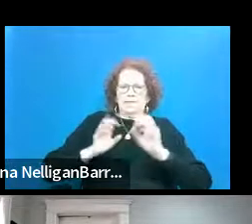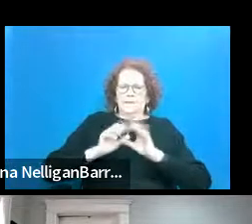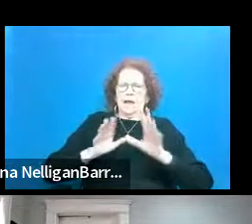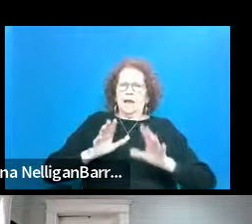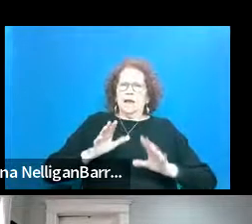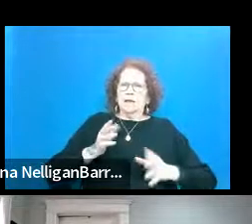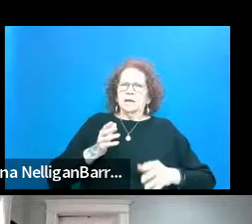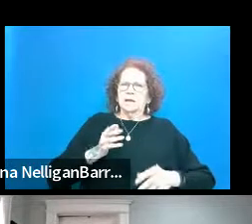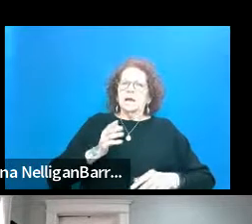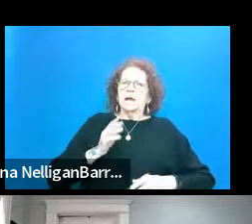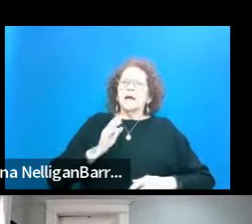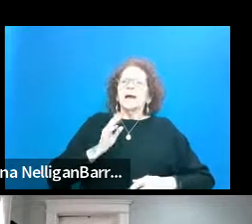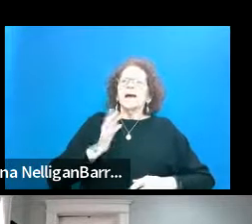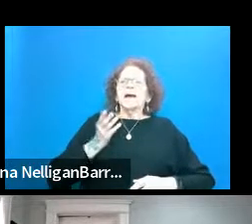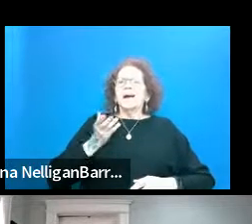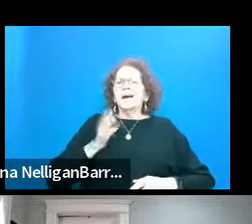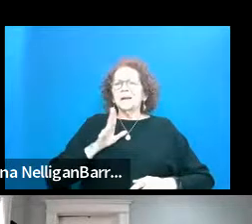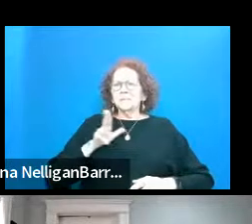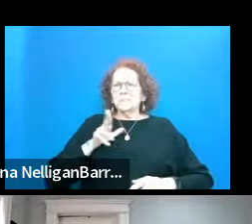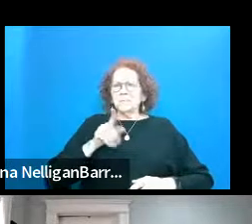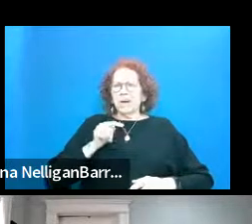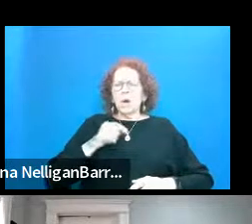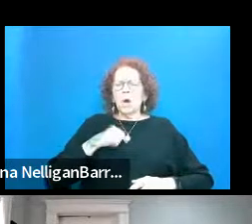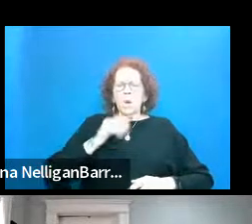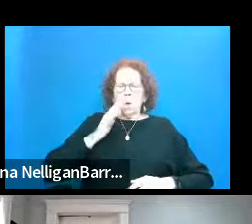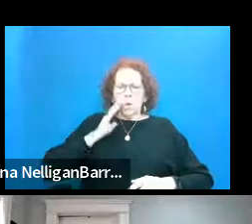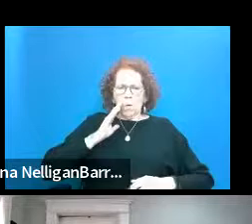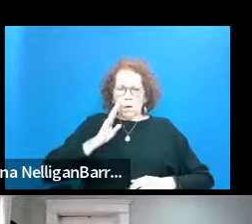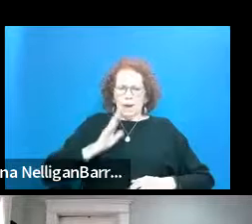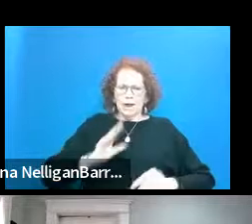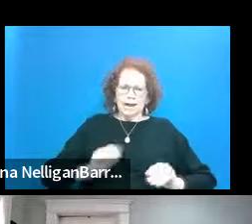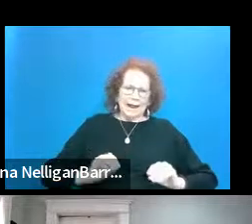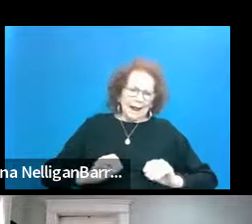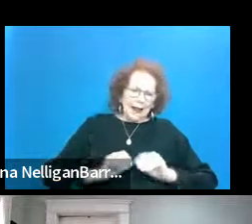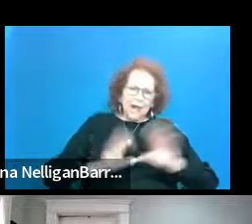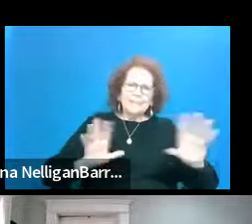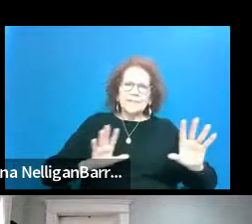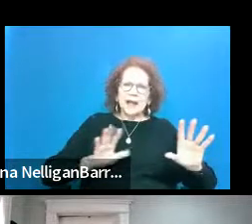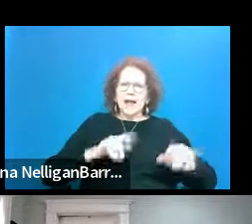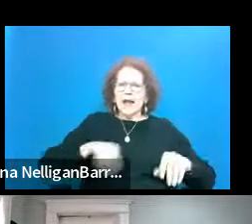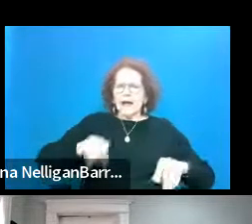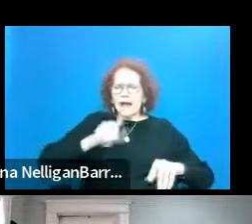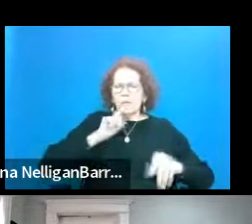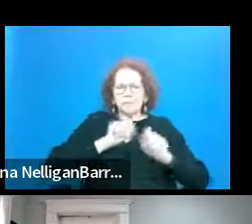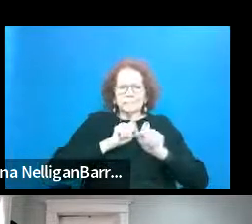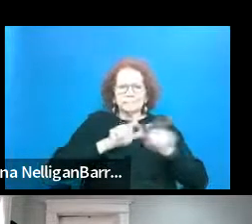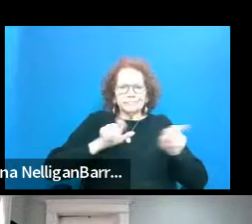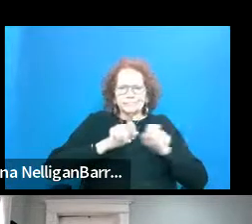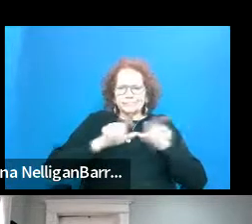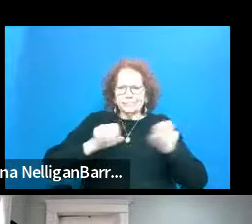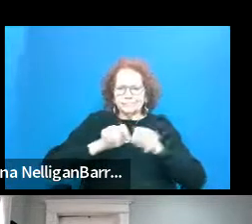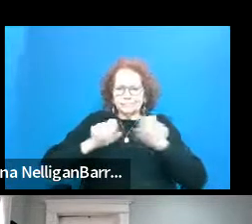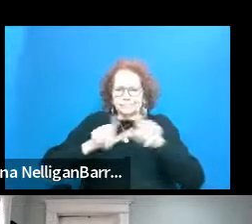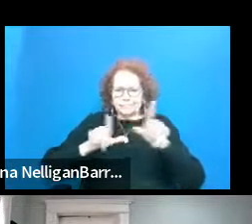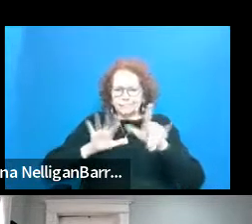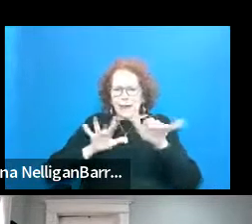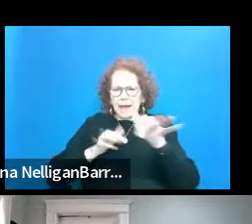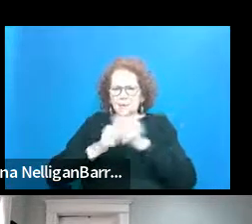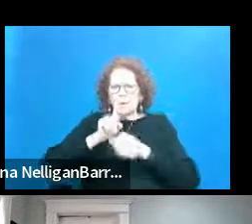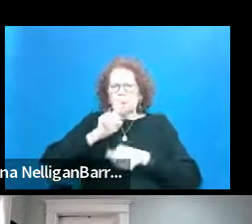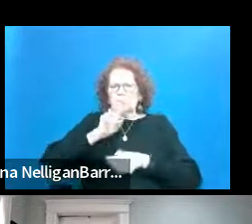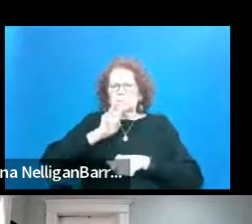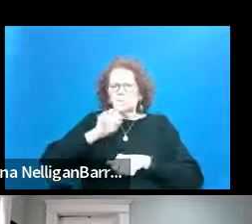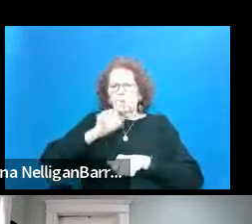clear, but they're going to rewrite they're going to send over an update on 161 and 162 to make that a little clear on exactly what they're